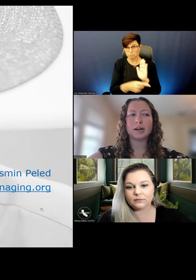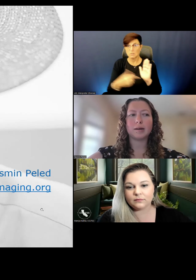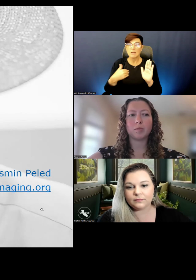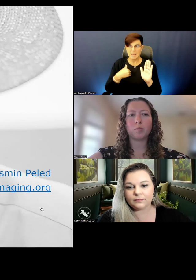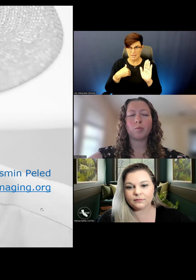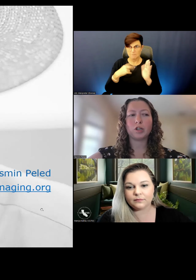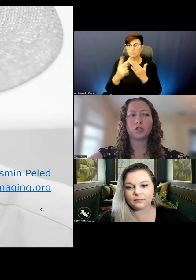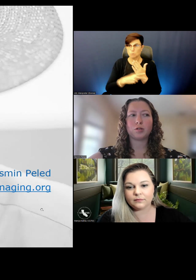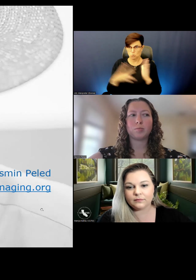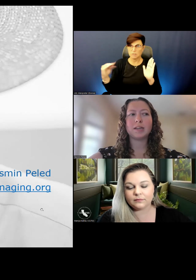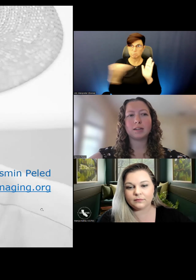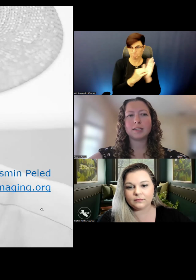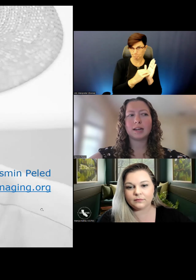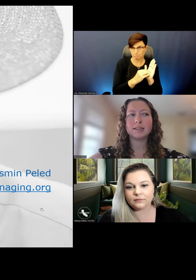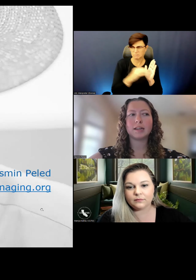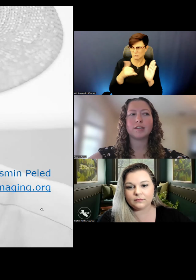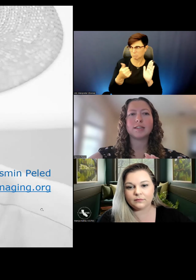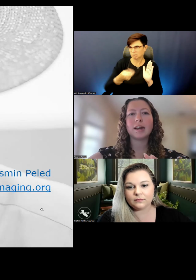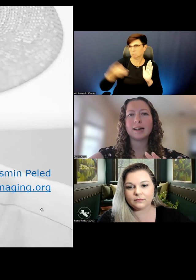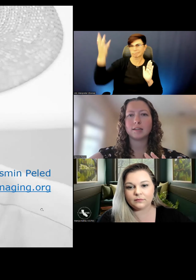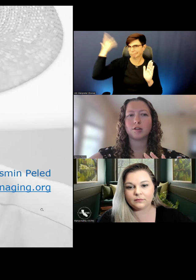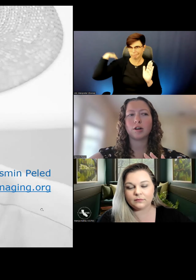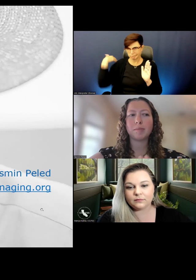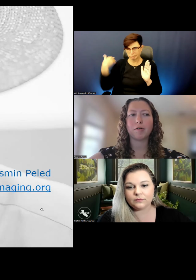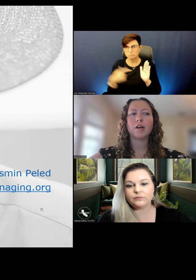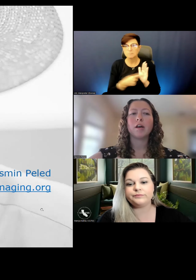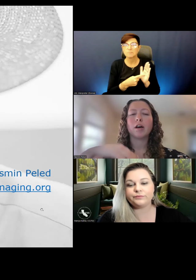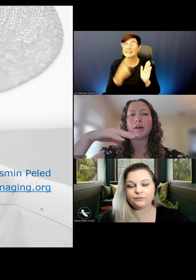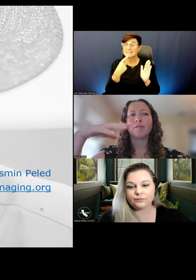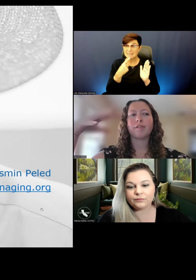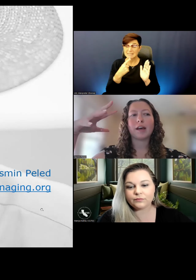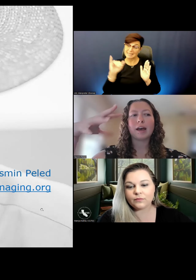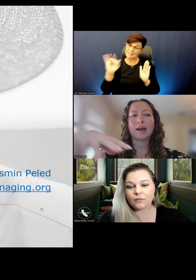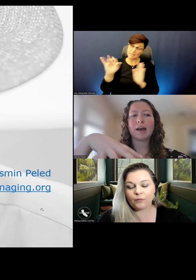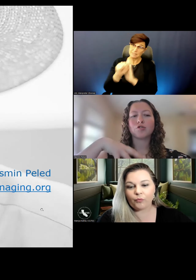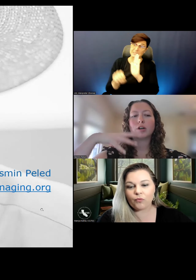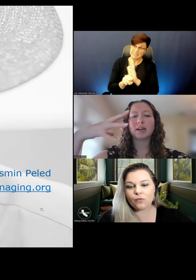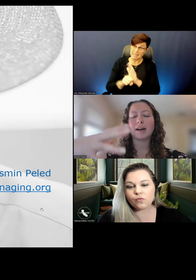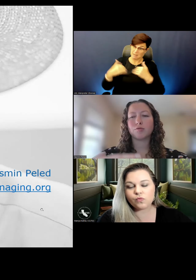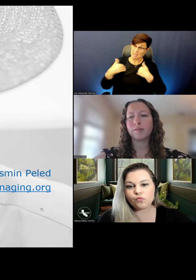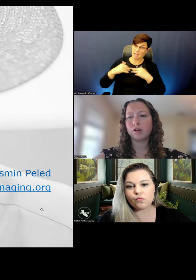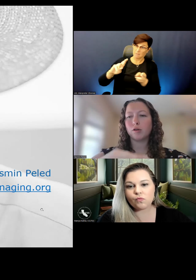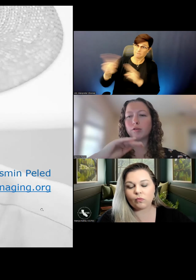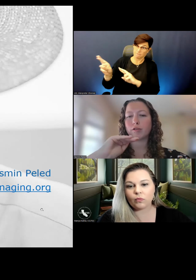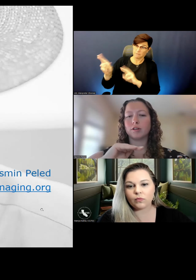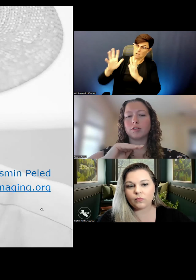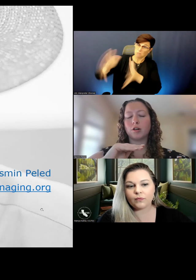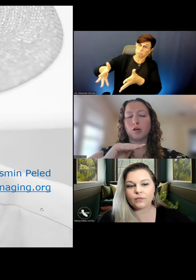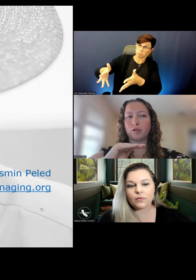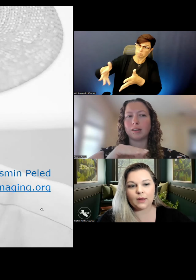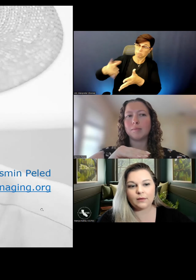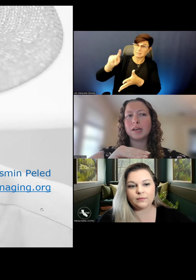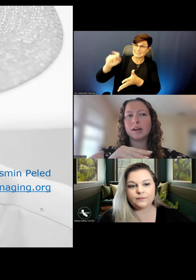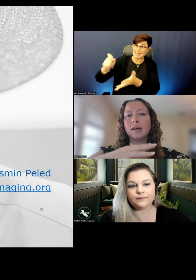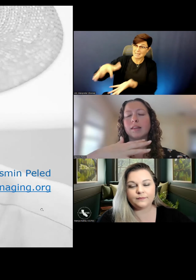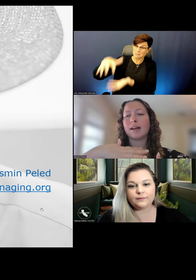ago, which basically says that if the state has a certain amount of extra tax revenue over